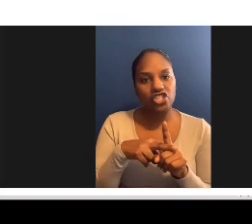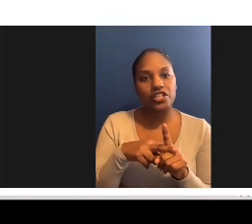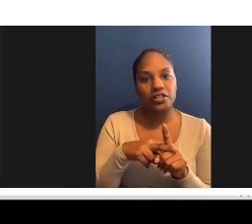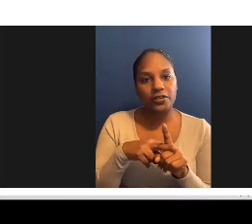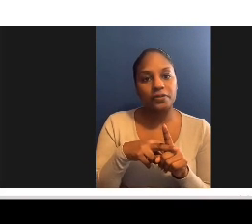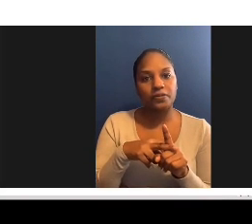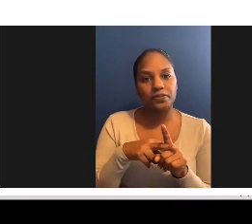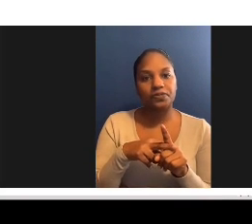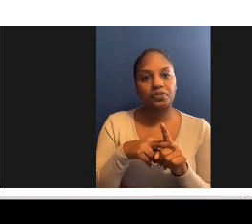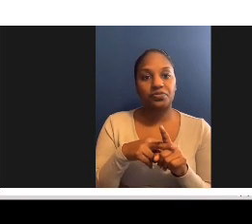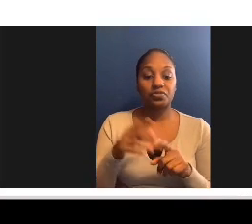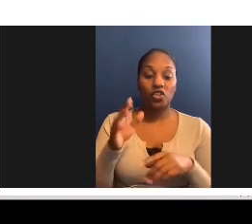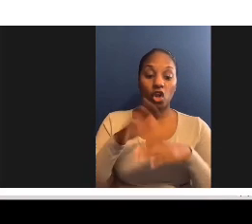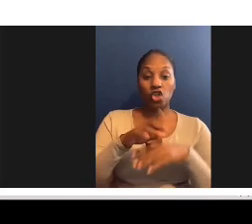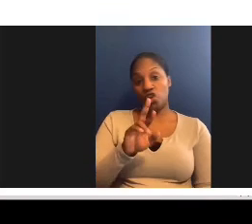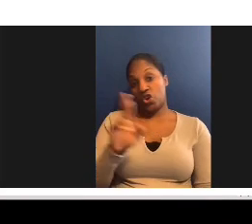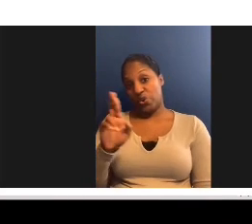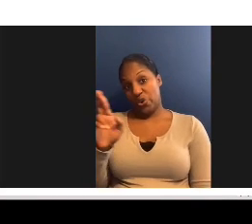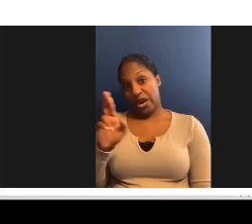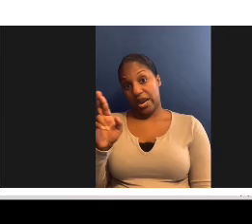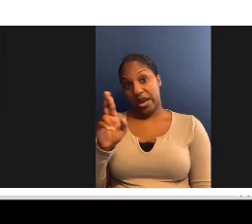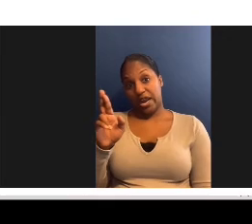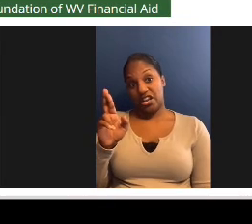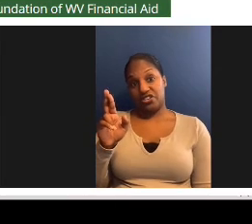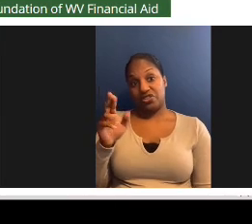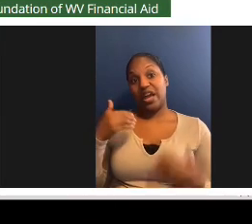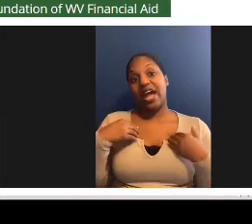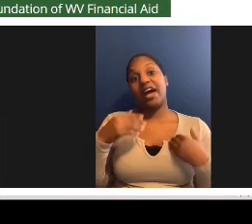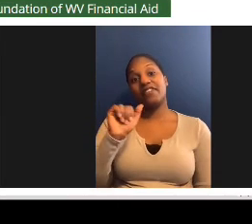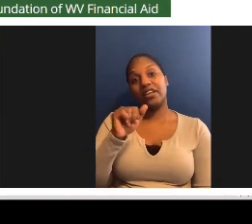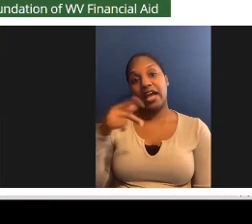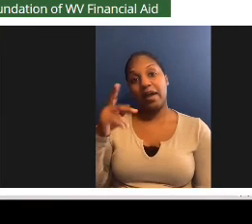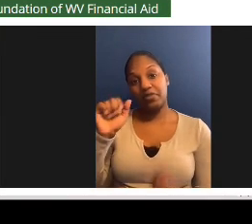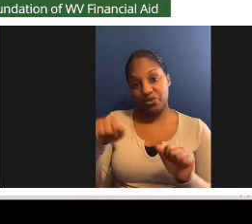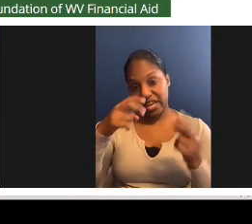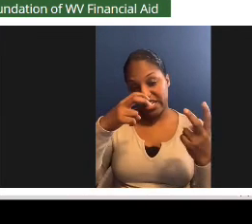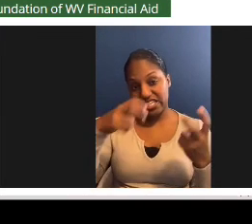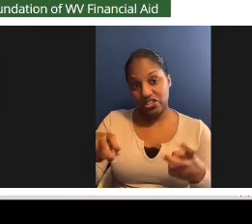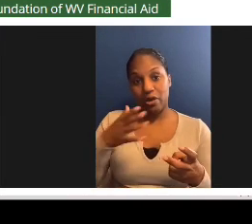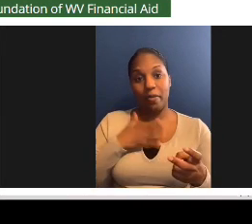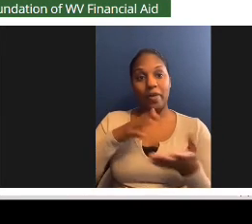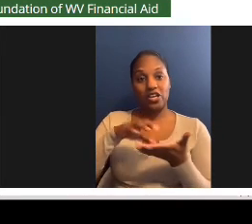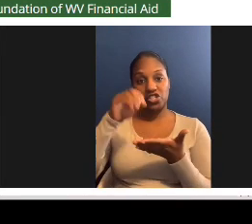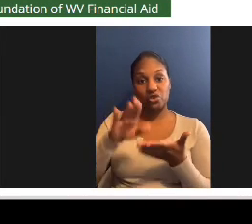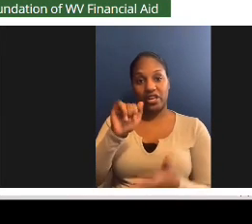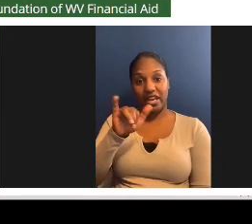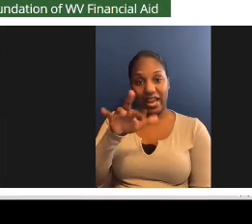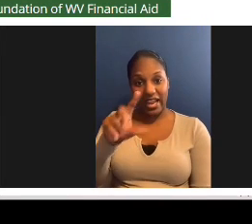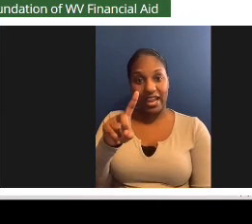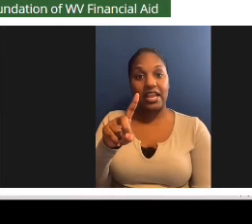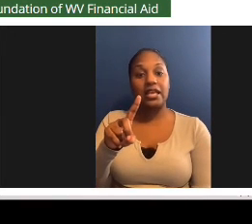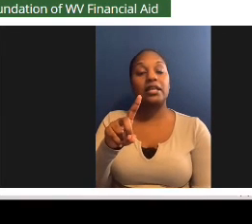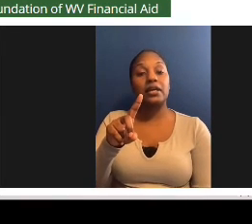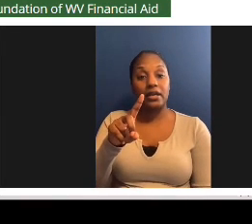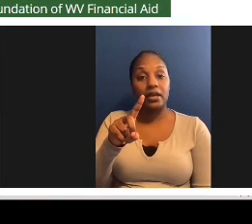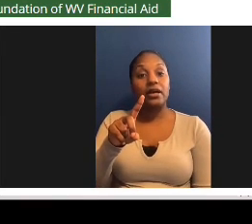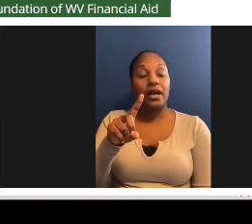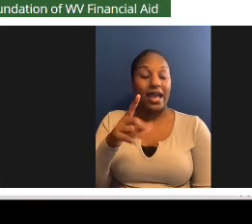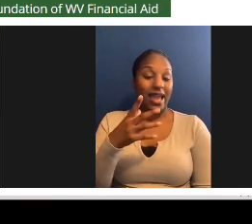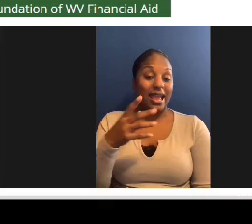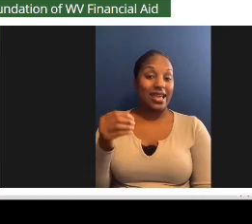On the right-hand side, there is a mobile app you can download. It's My Student Aid mobile app, and that